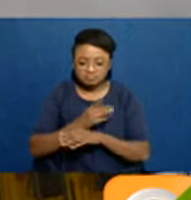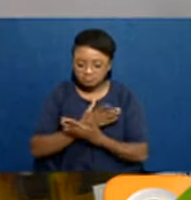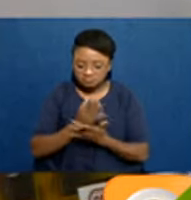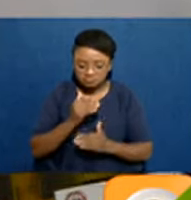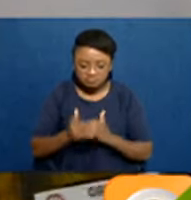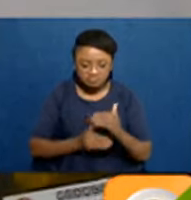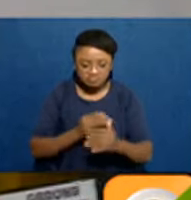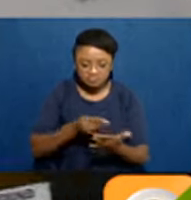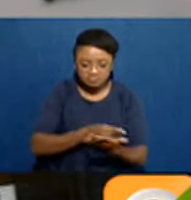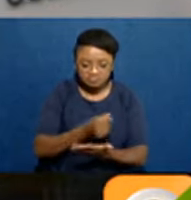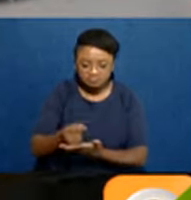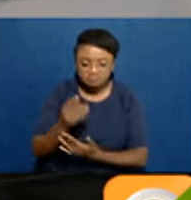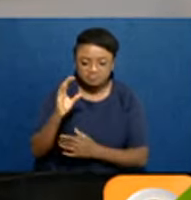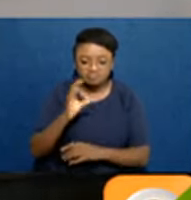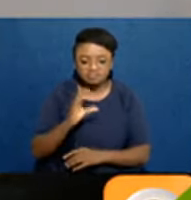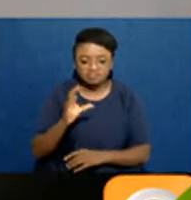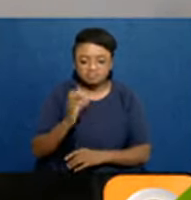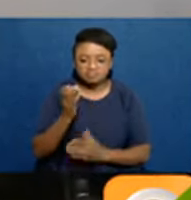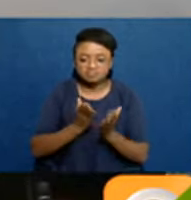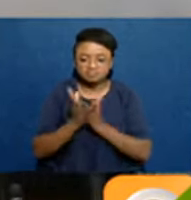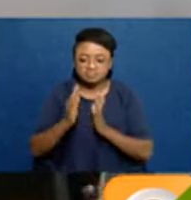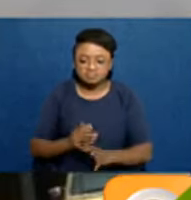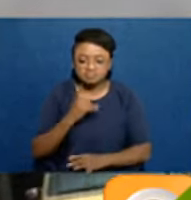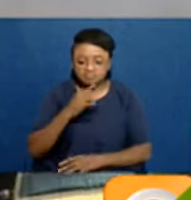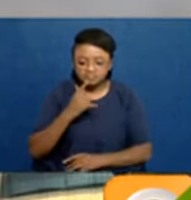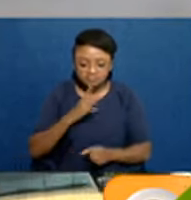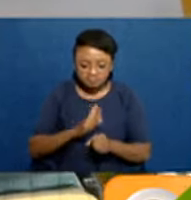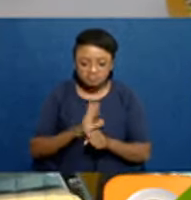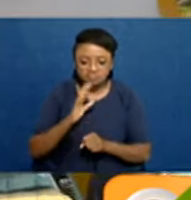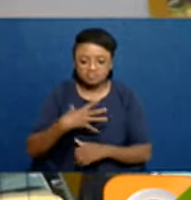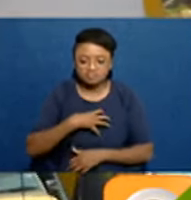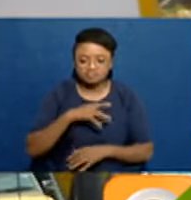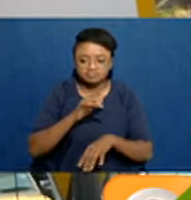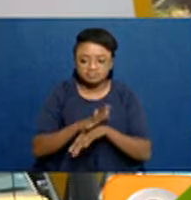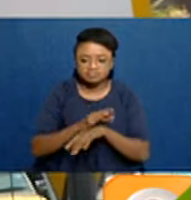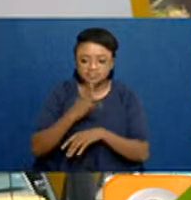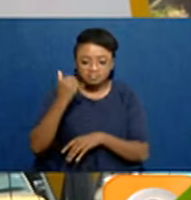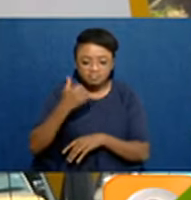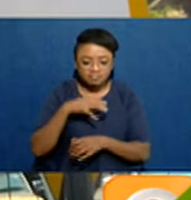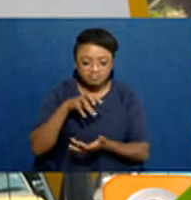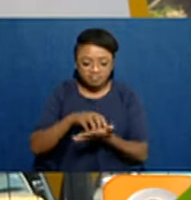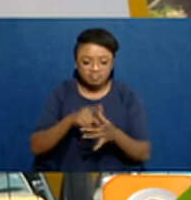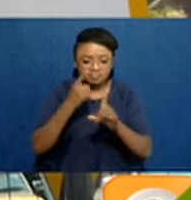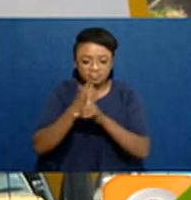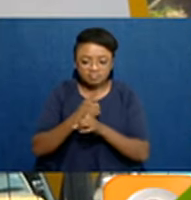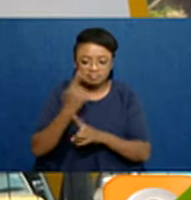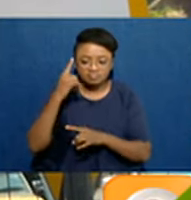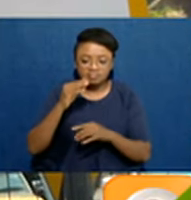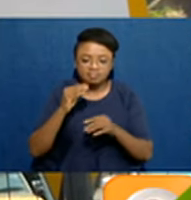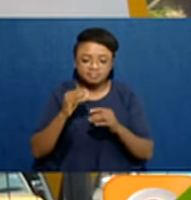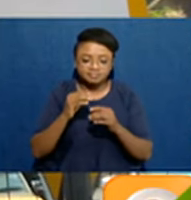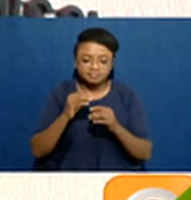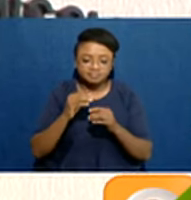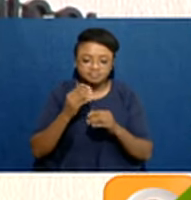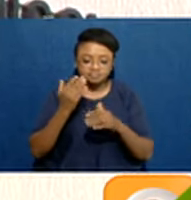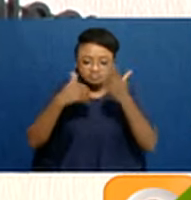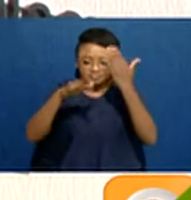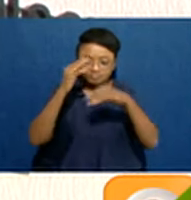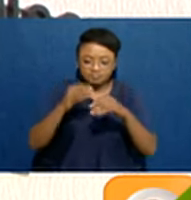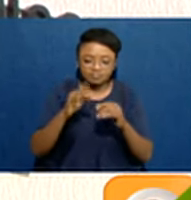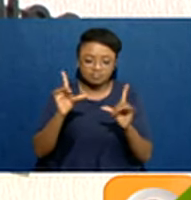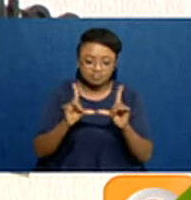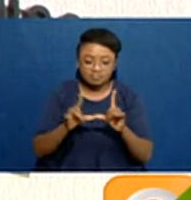to civil servants who have opted to resign or retire early as they face cases of forged academic and professional certificates. The